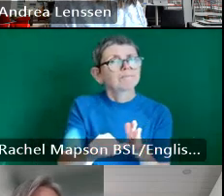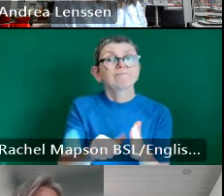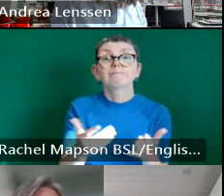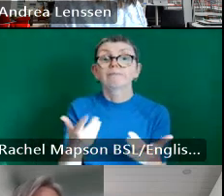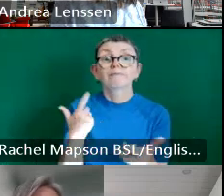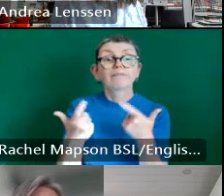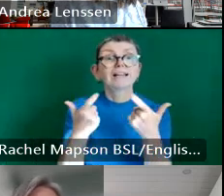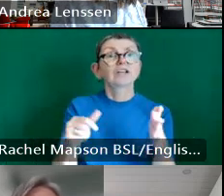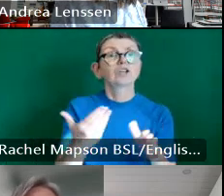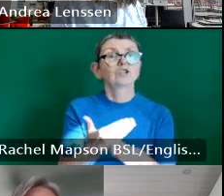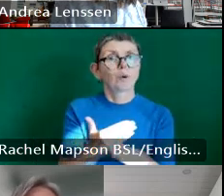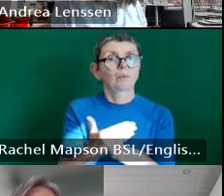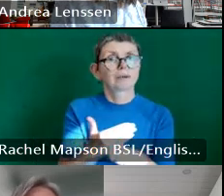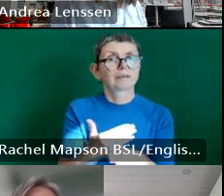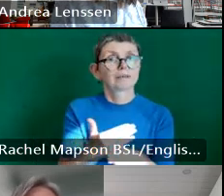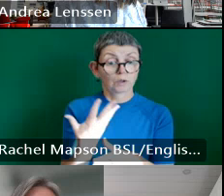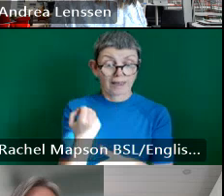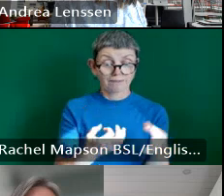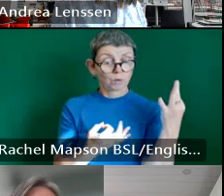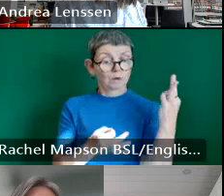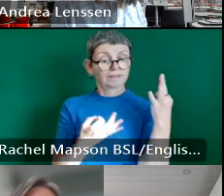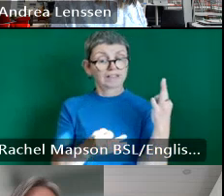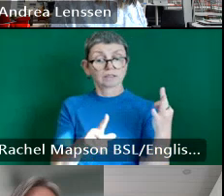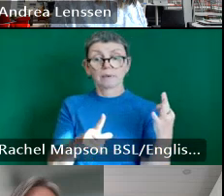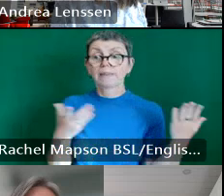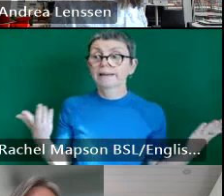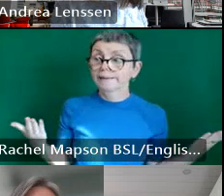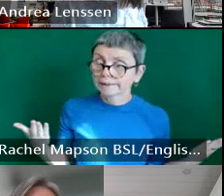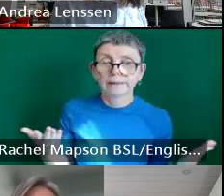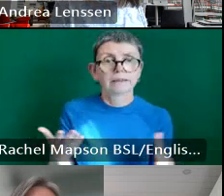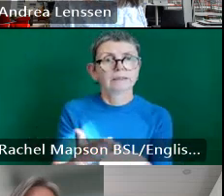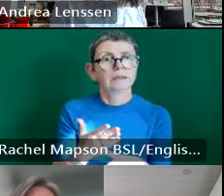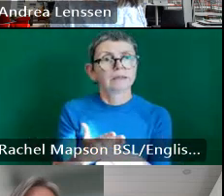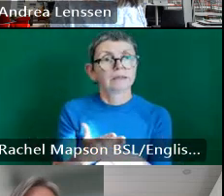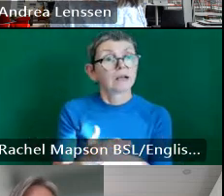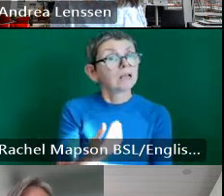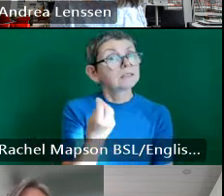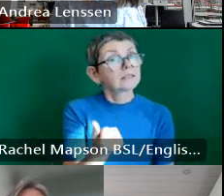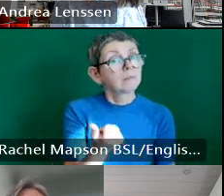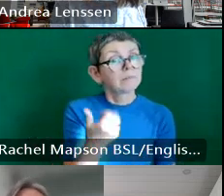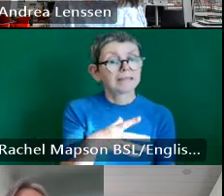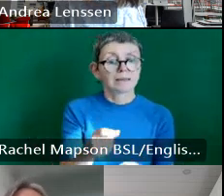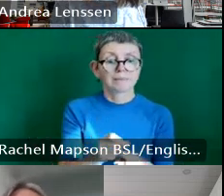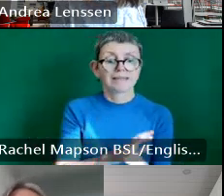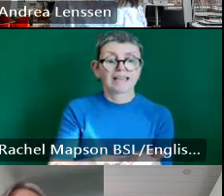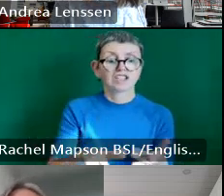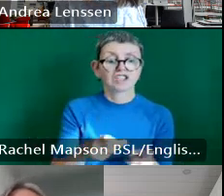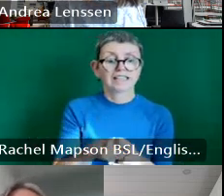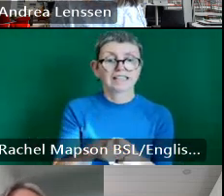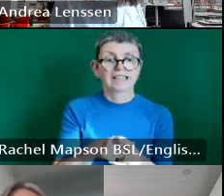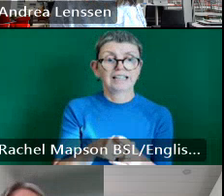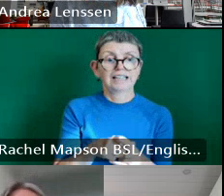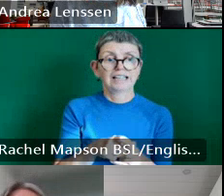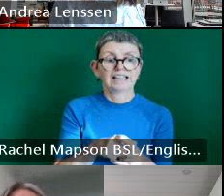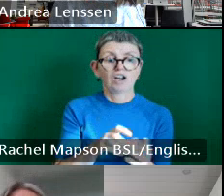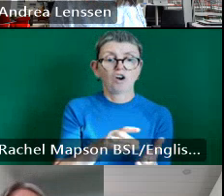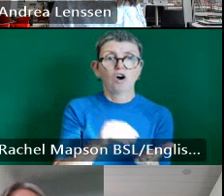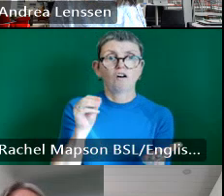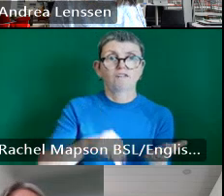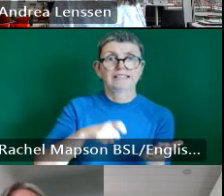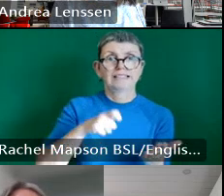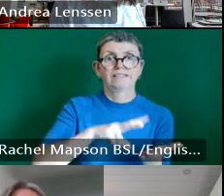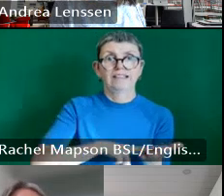talked about having to take PhD off of their CV just to be hired in Scotland. And I think it's important to know that this is